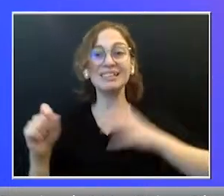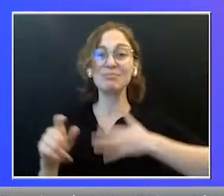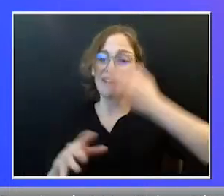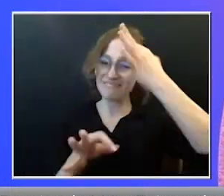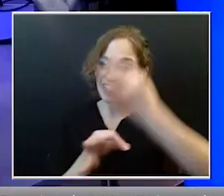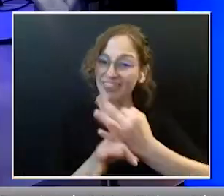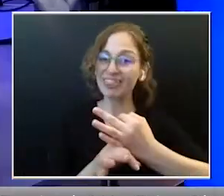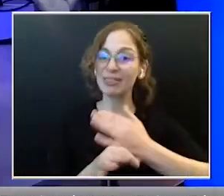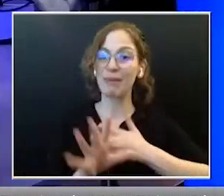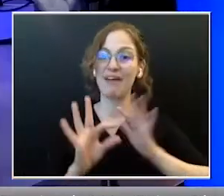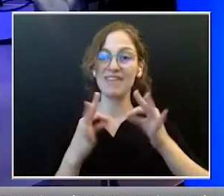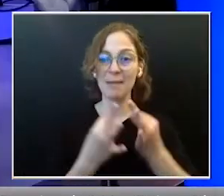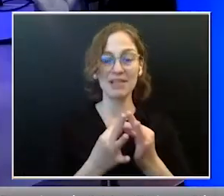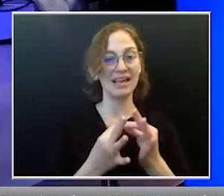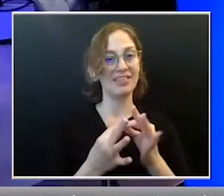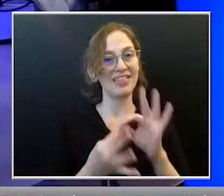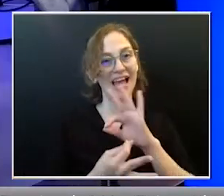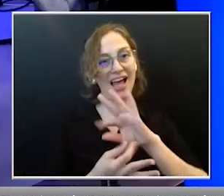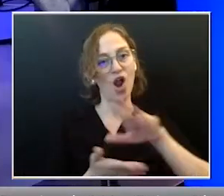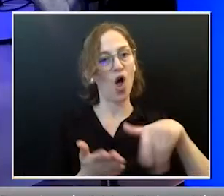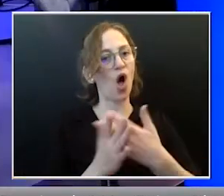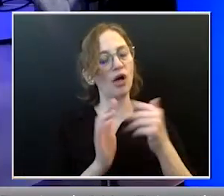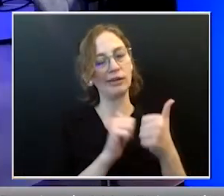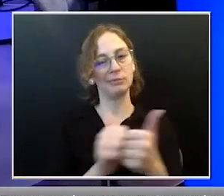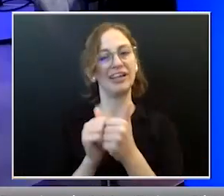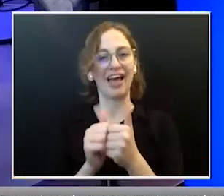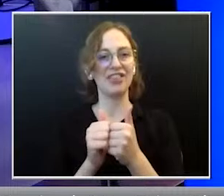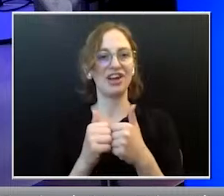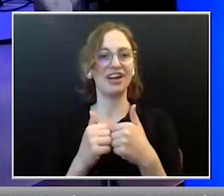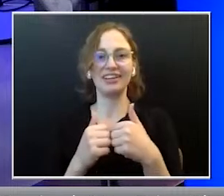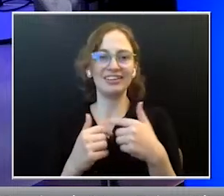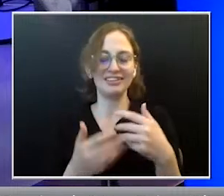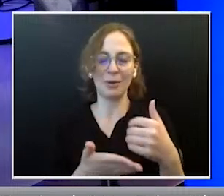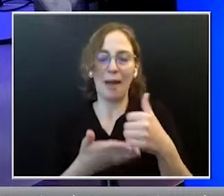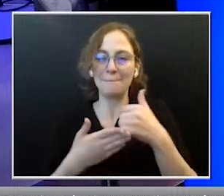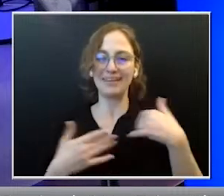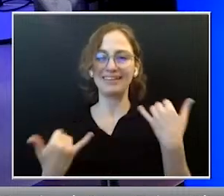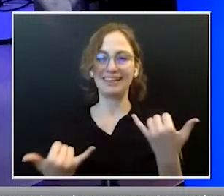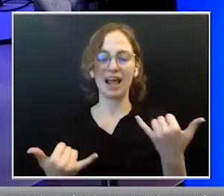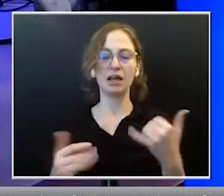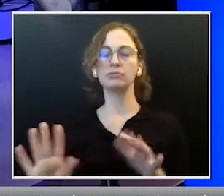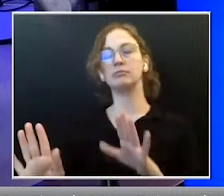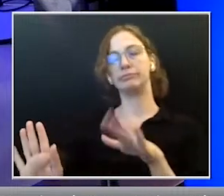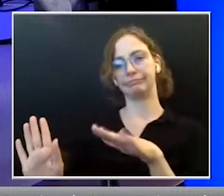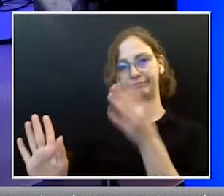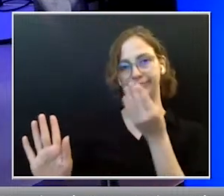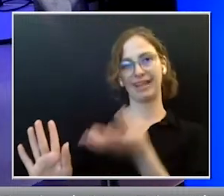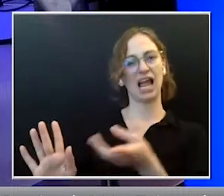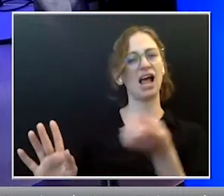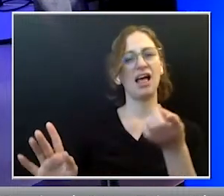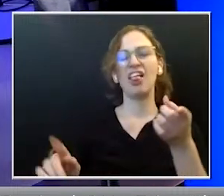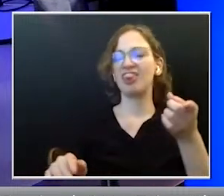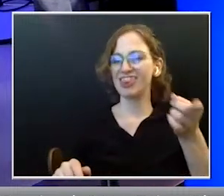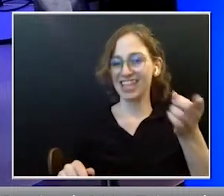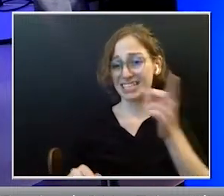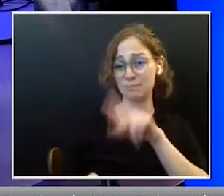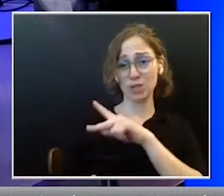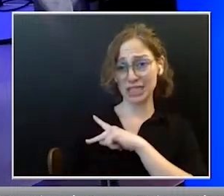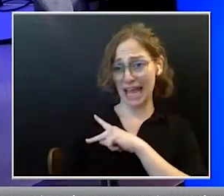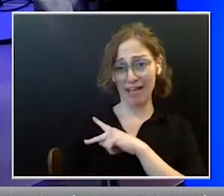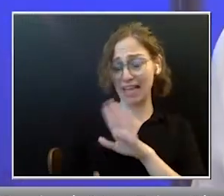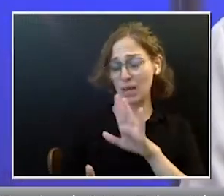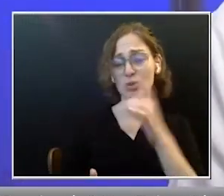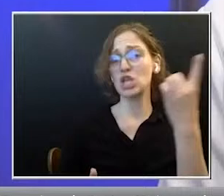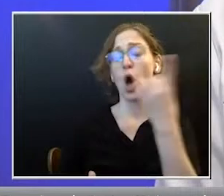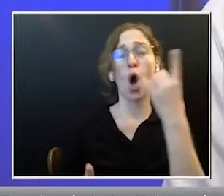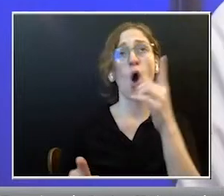can tell you, she was always just like this, all the way through her. Just like a bubbly, like a butterfly. She is a butterfly. What can I